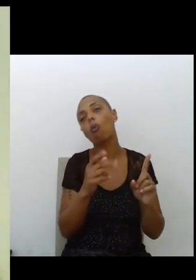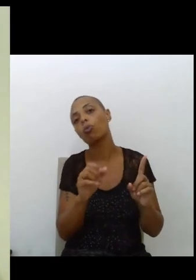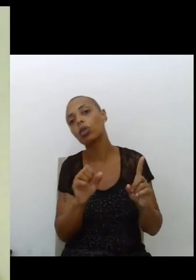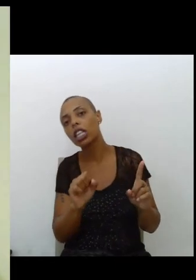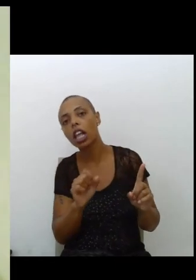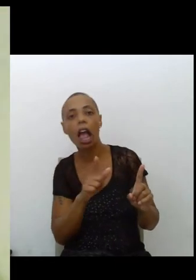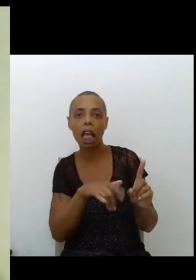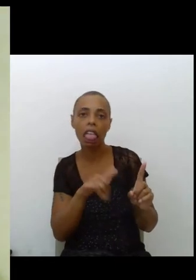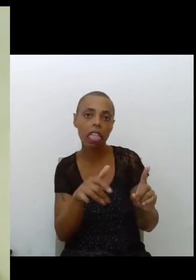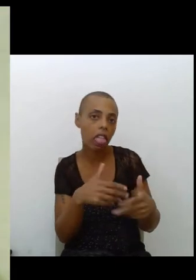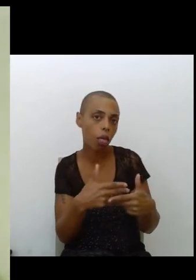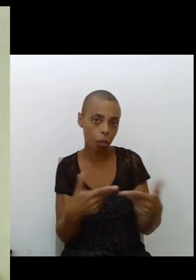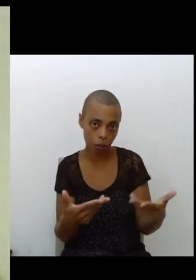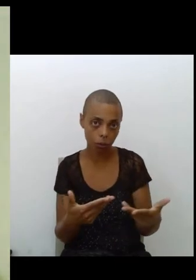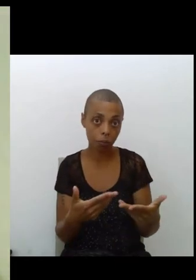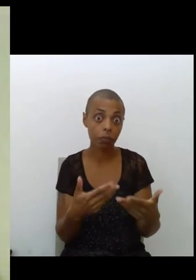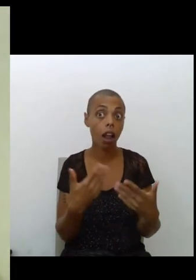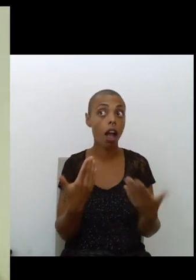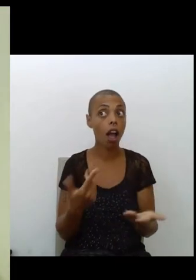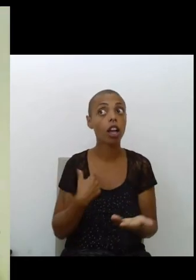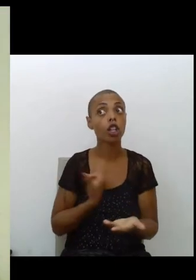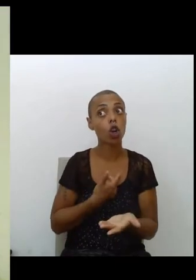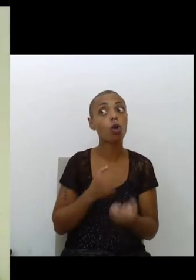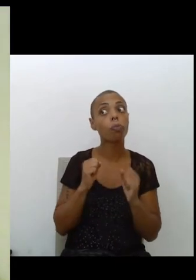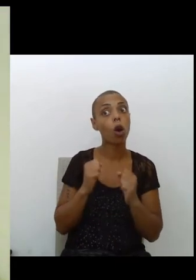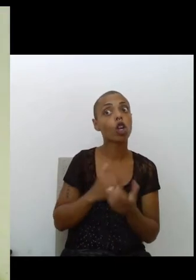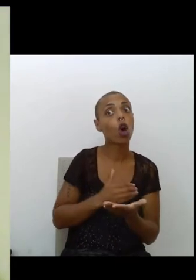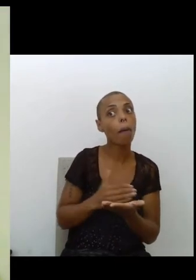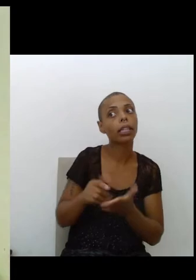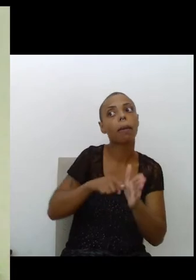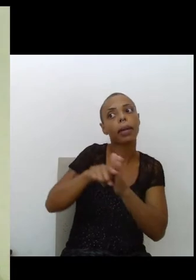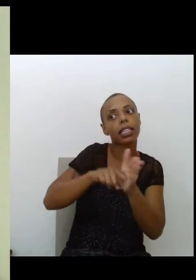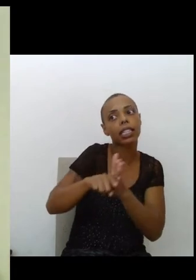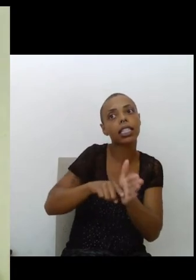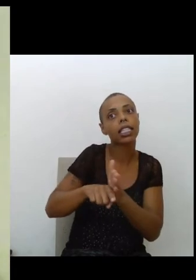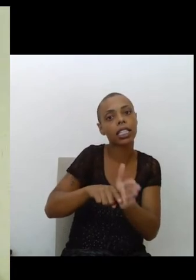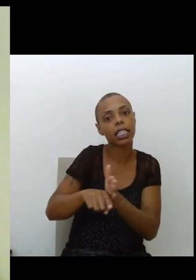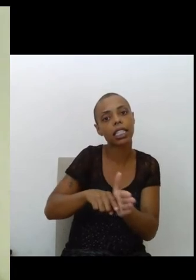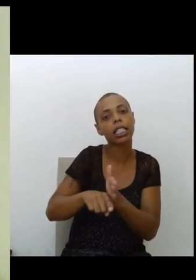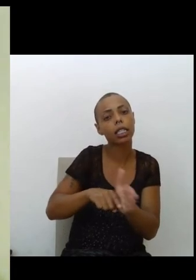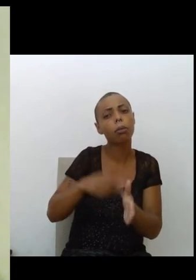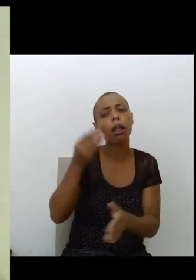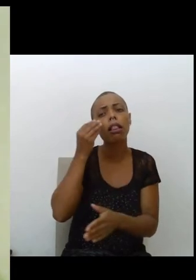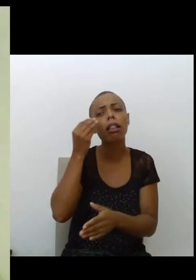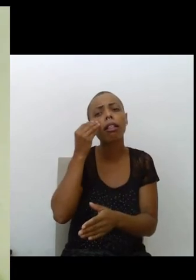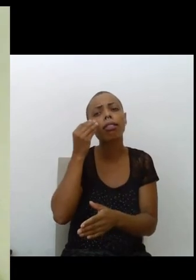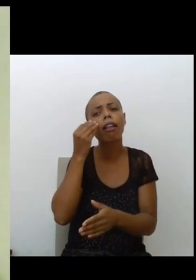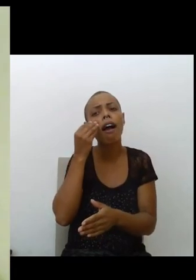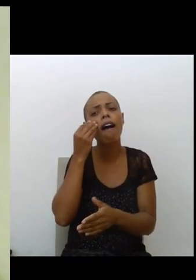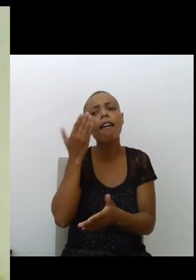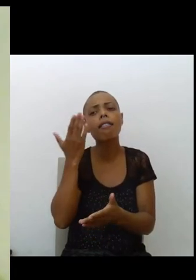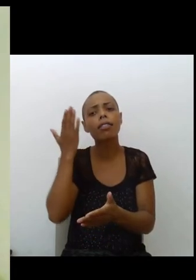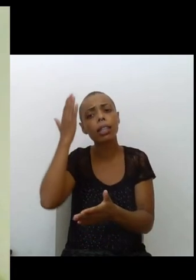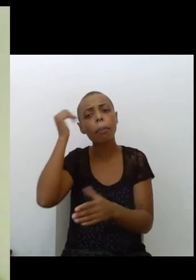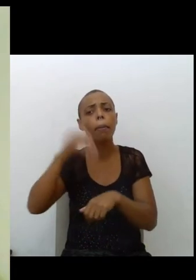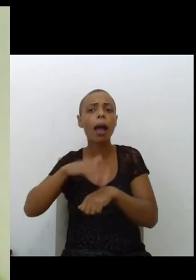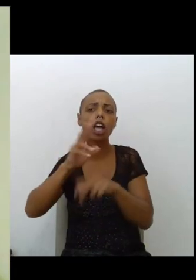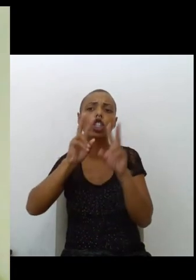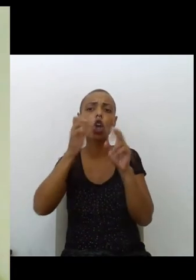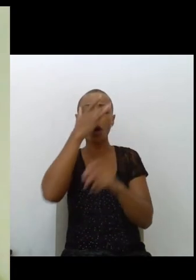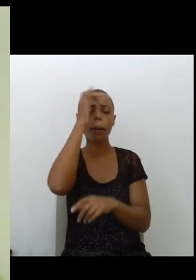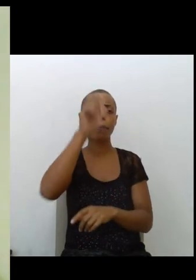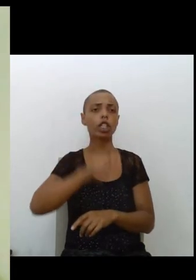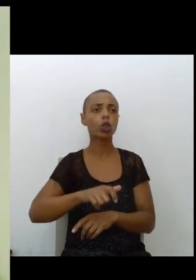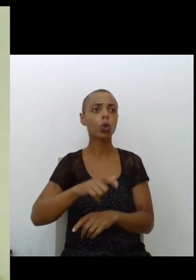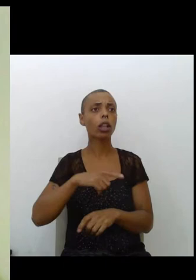our uh with our research and try to find more hints or more points